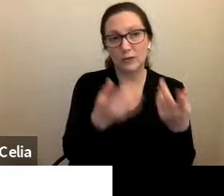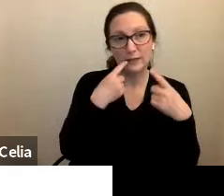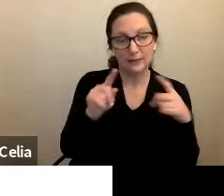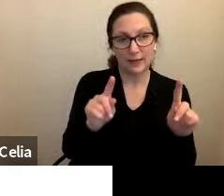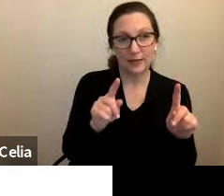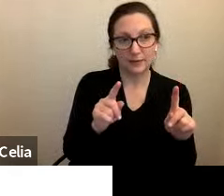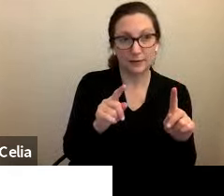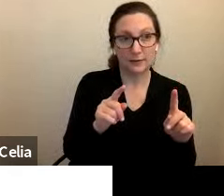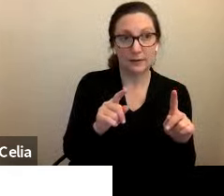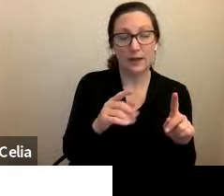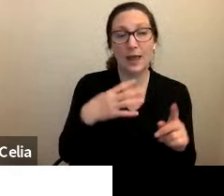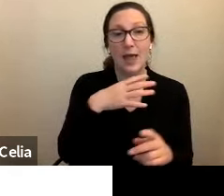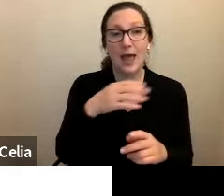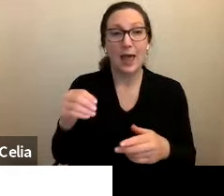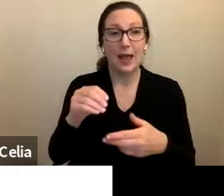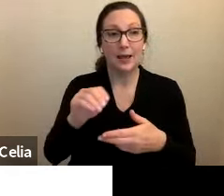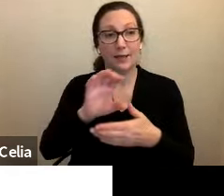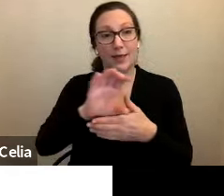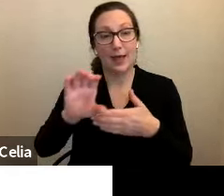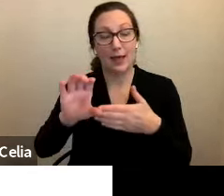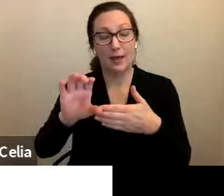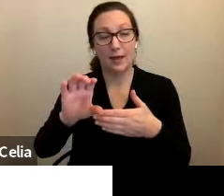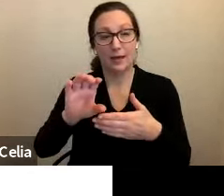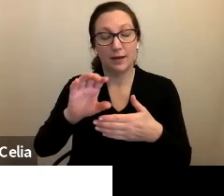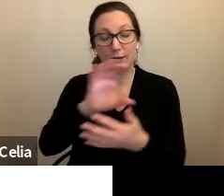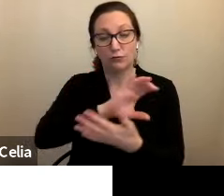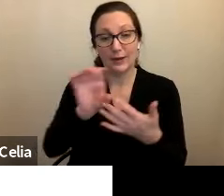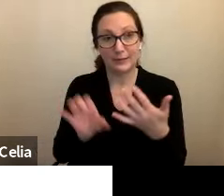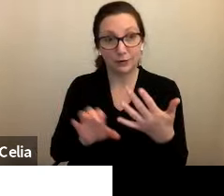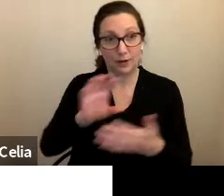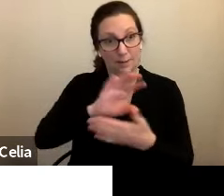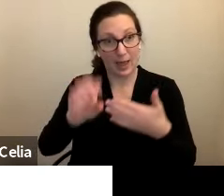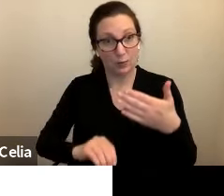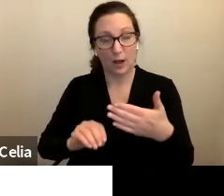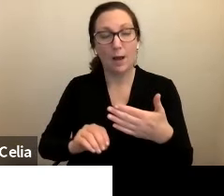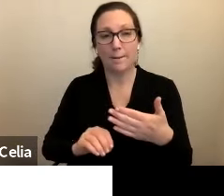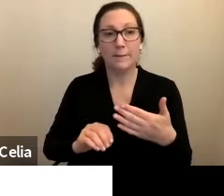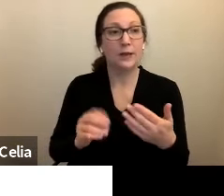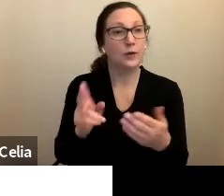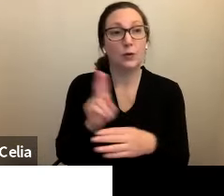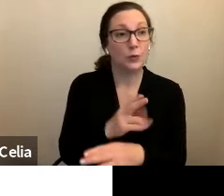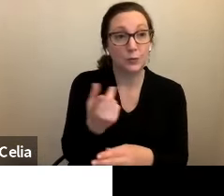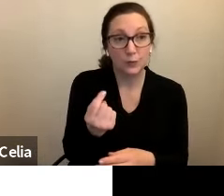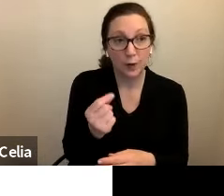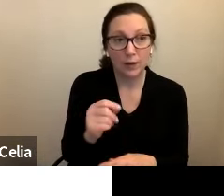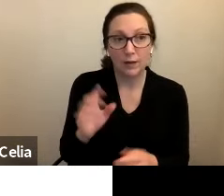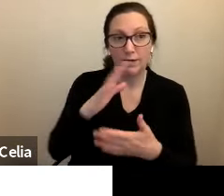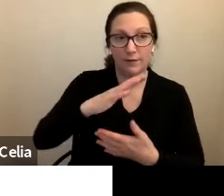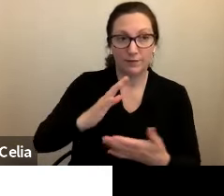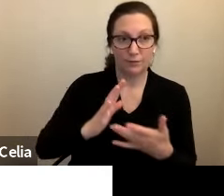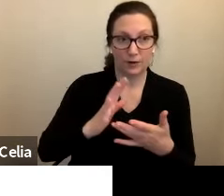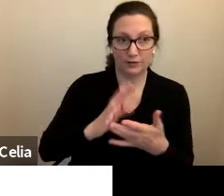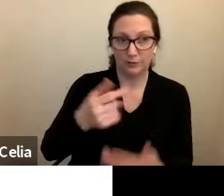the outcome measure that's used in all of those studies, is either freshman GPA